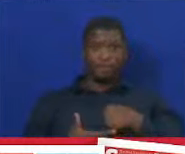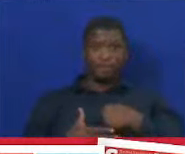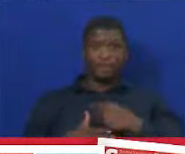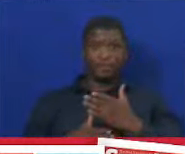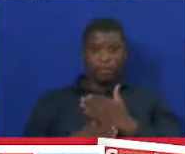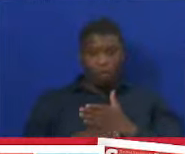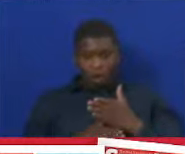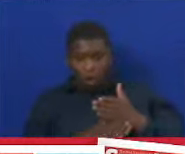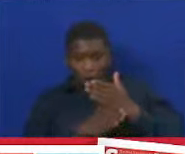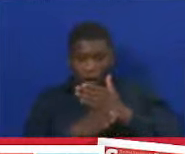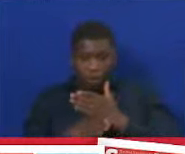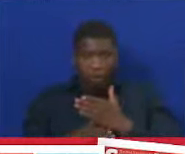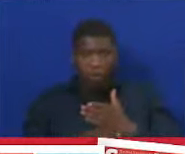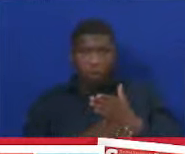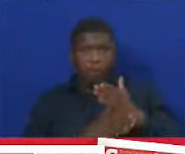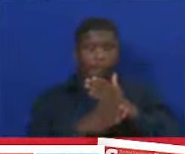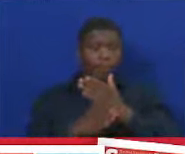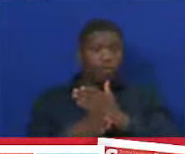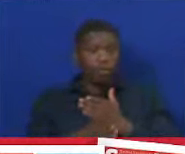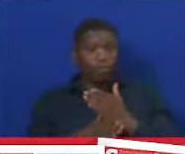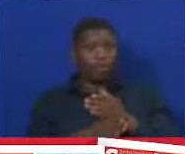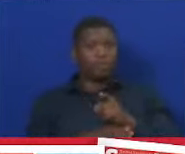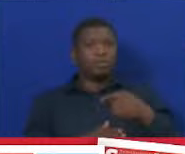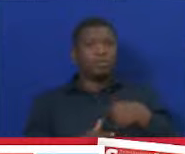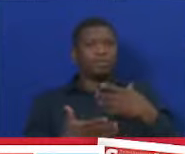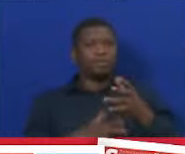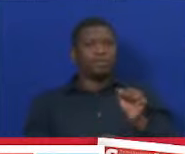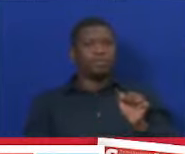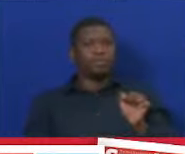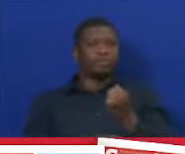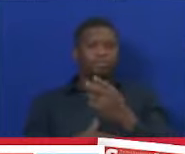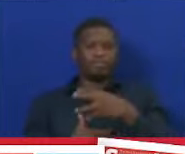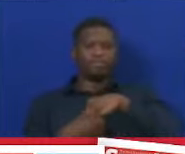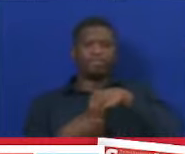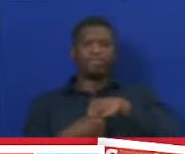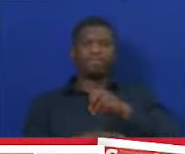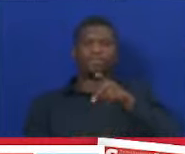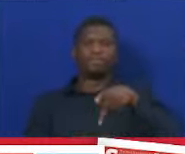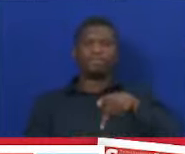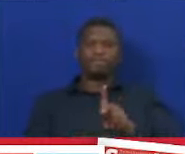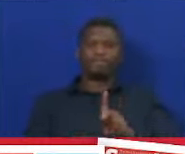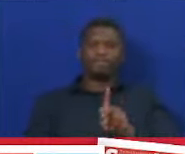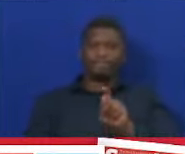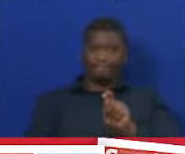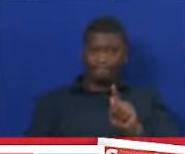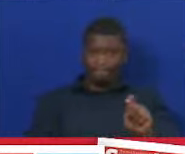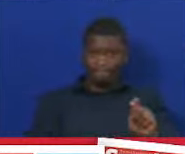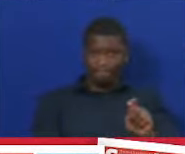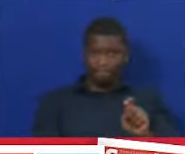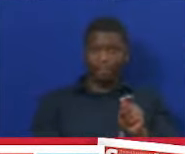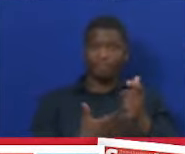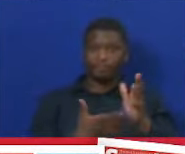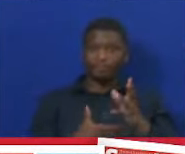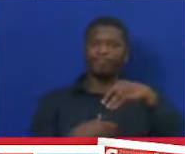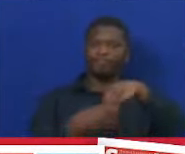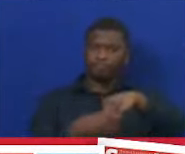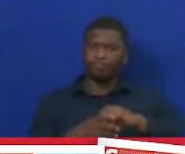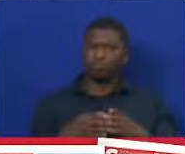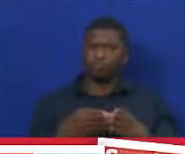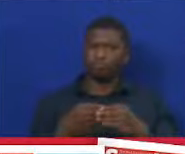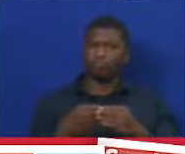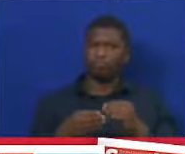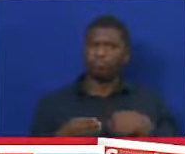I was deployed to PKTT and became a member of PKTT.